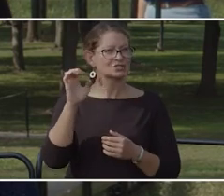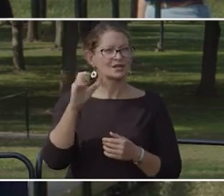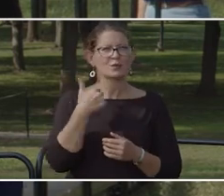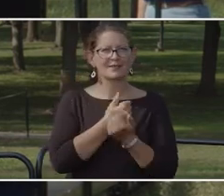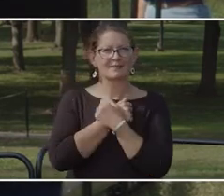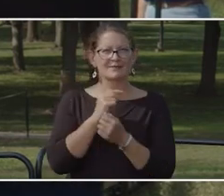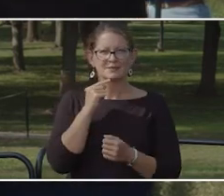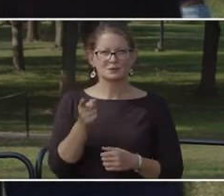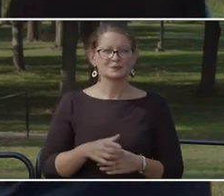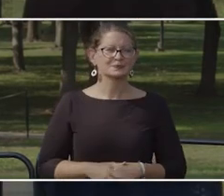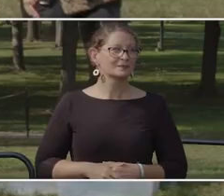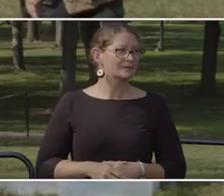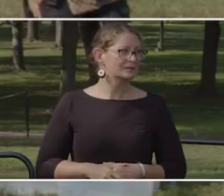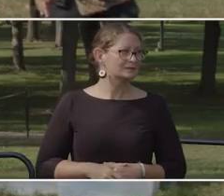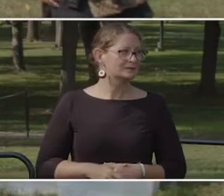miss you.